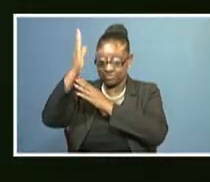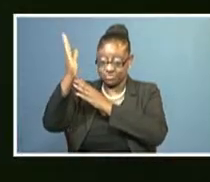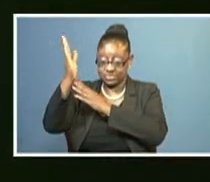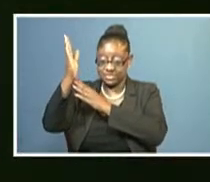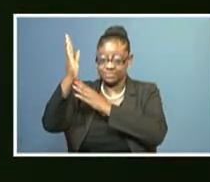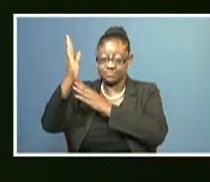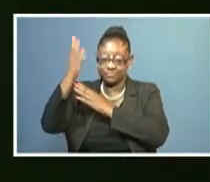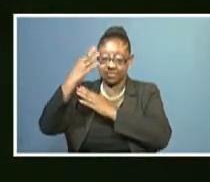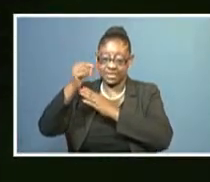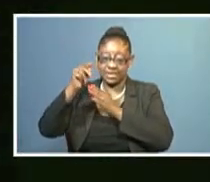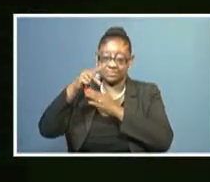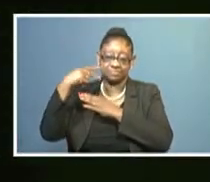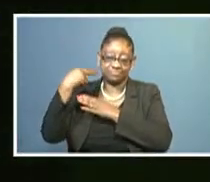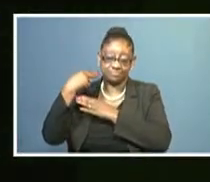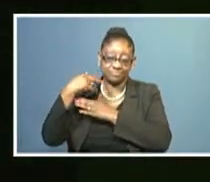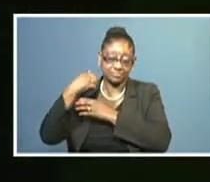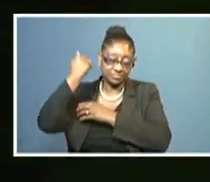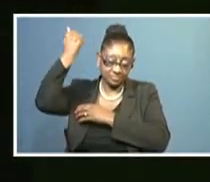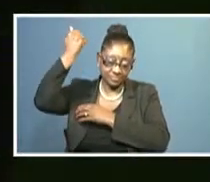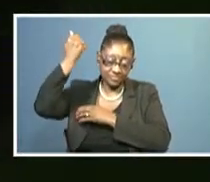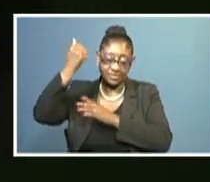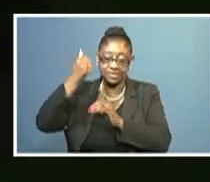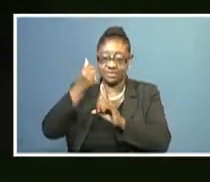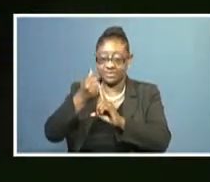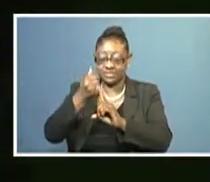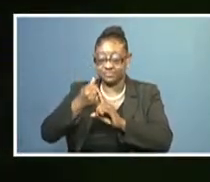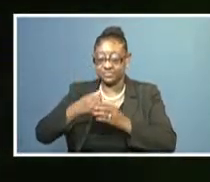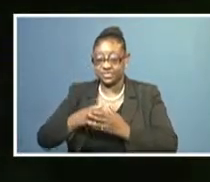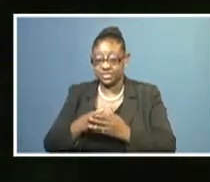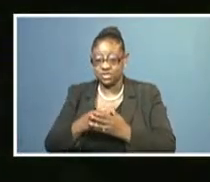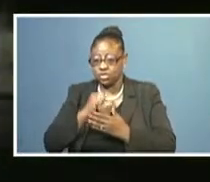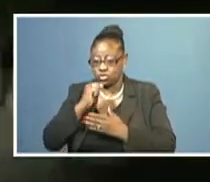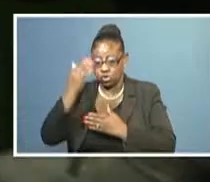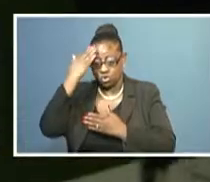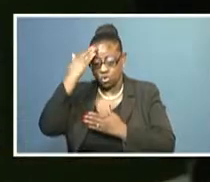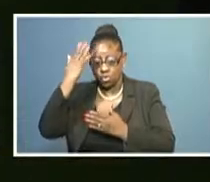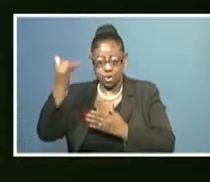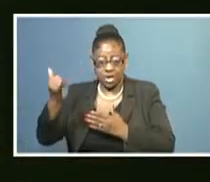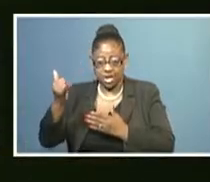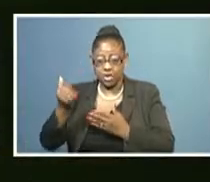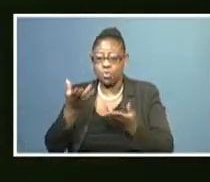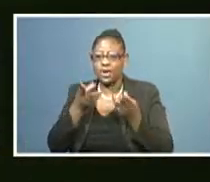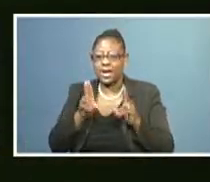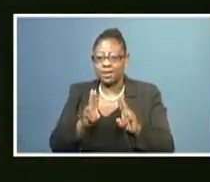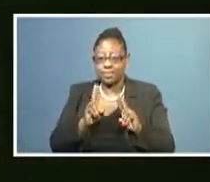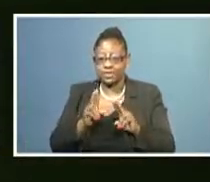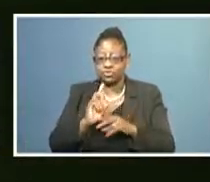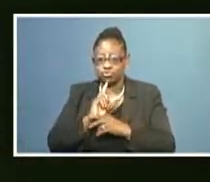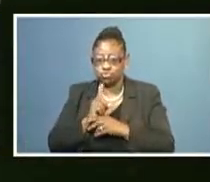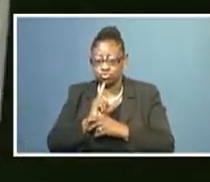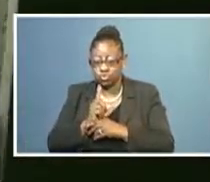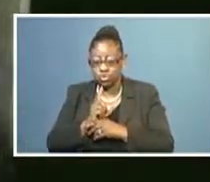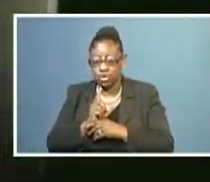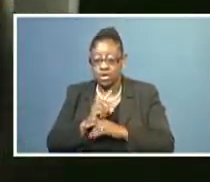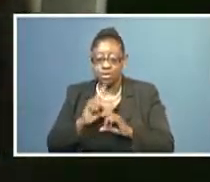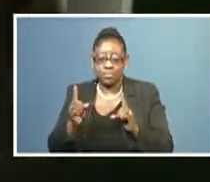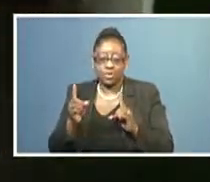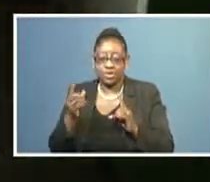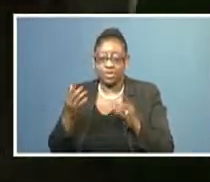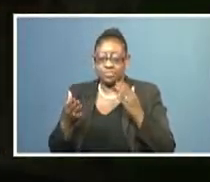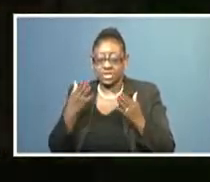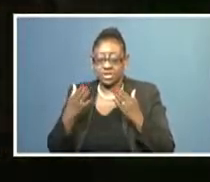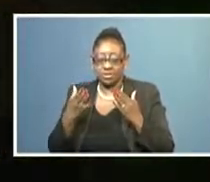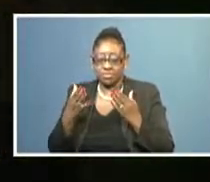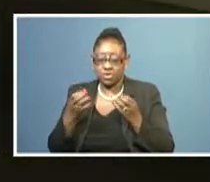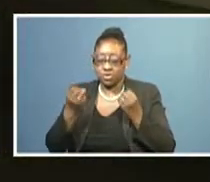themselves. While it's now up to an autopsy to determine Carissa's exact cause of death, officials believe trauma could have ultimately pushed